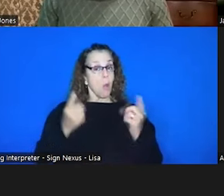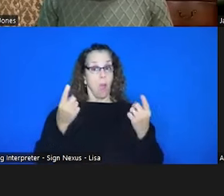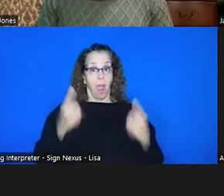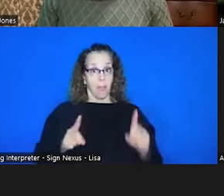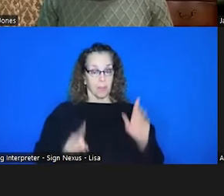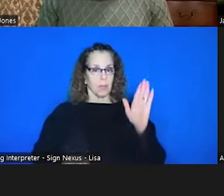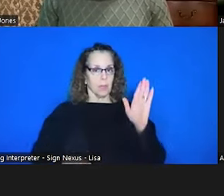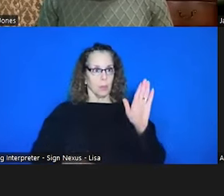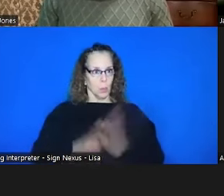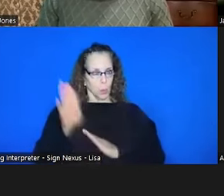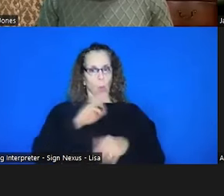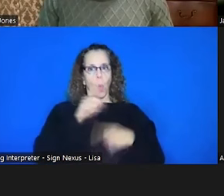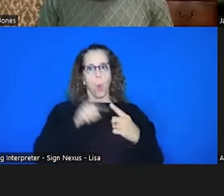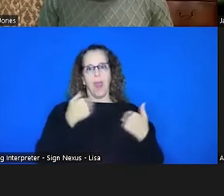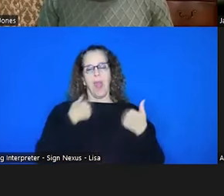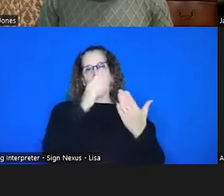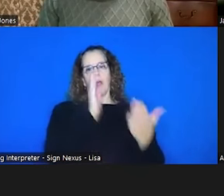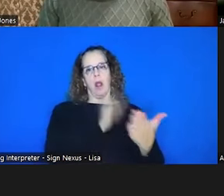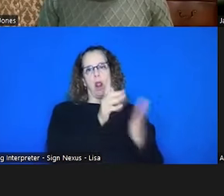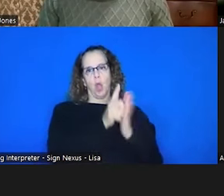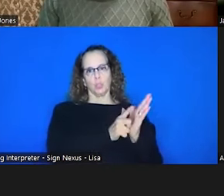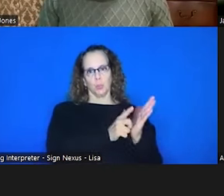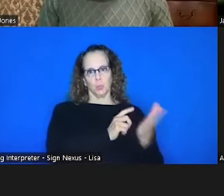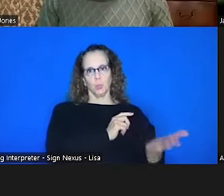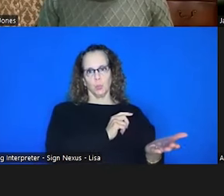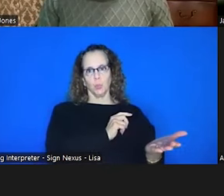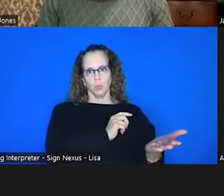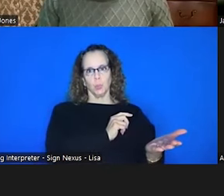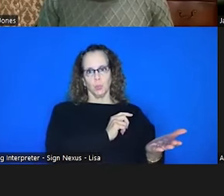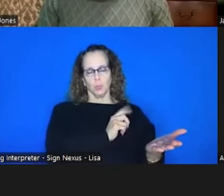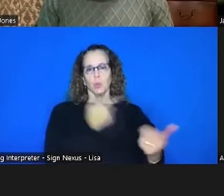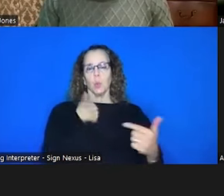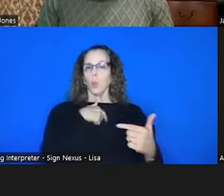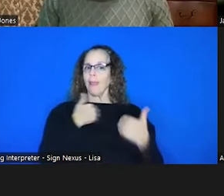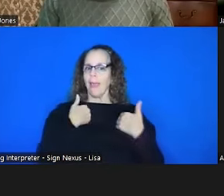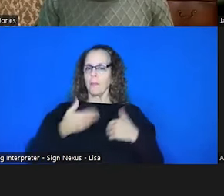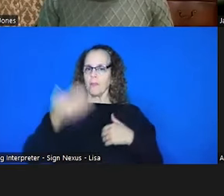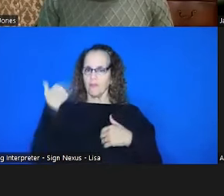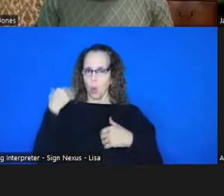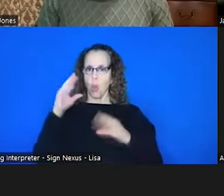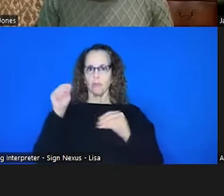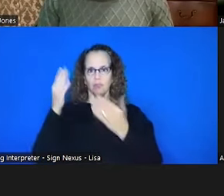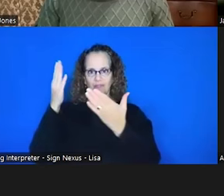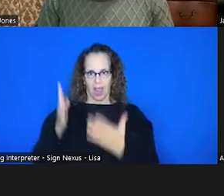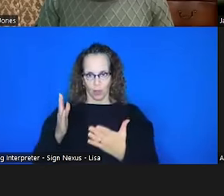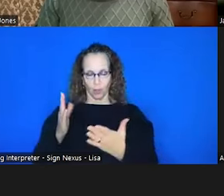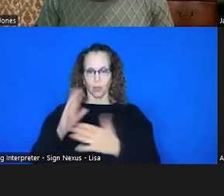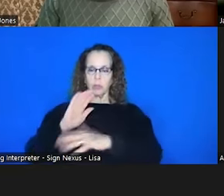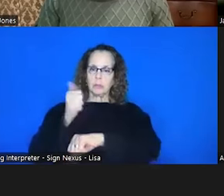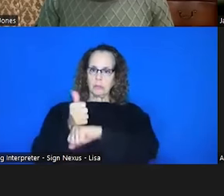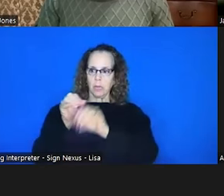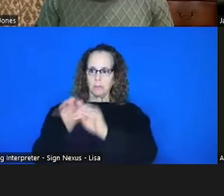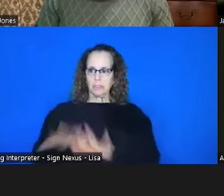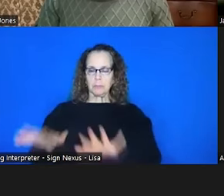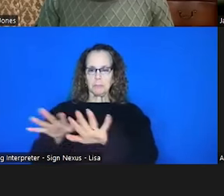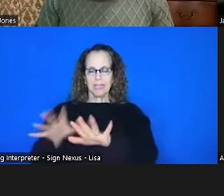we had previously created one space for, we had a provider that created a, what we